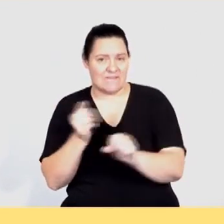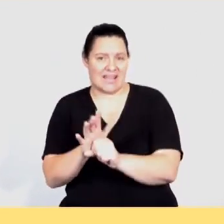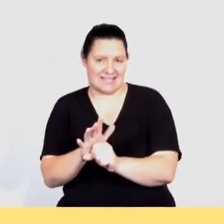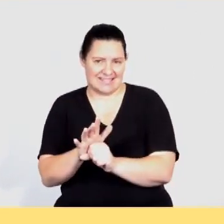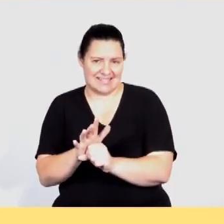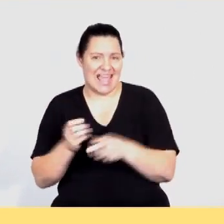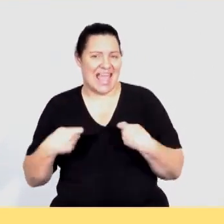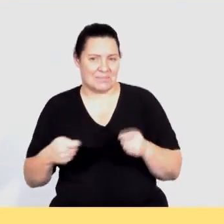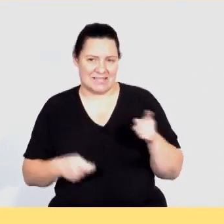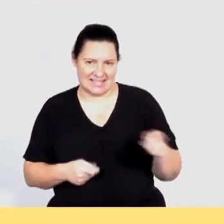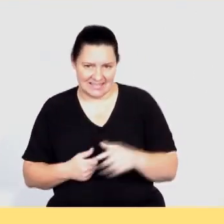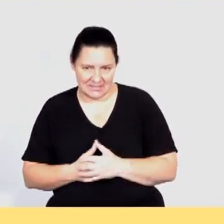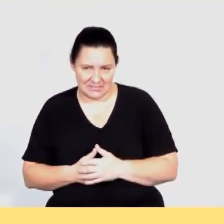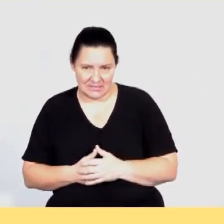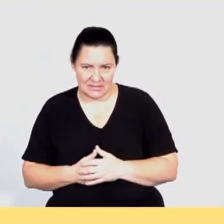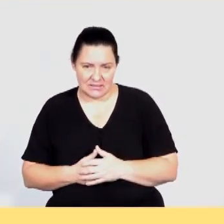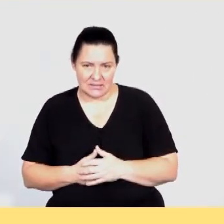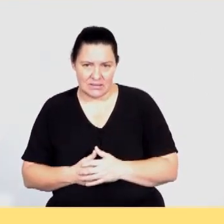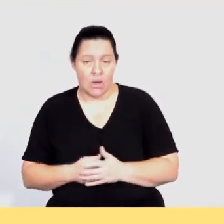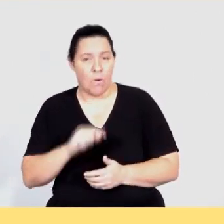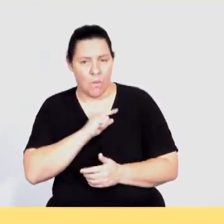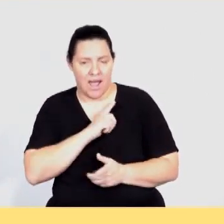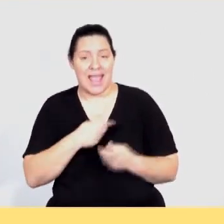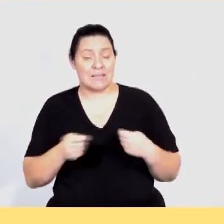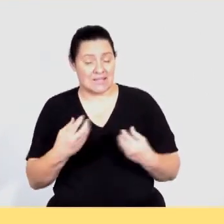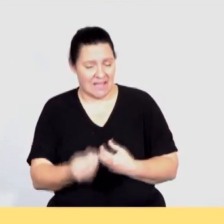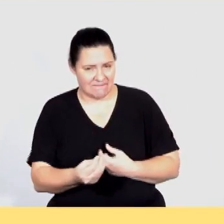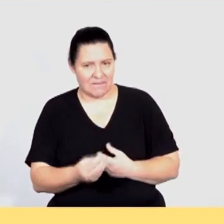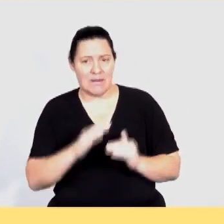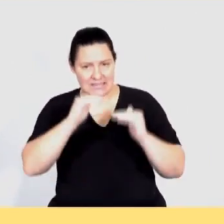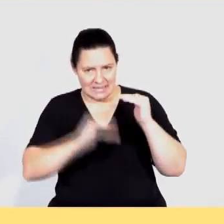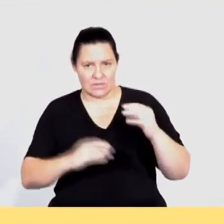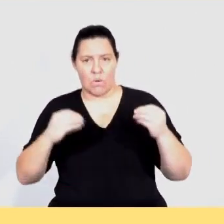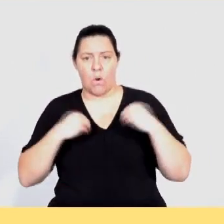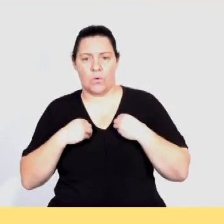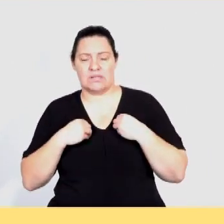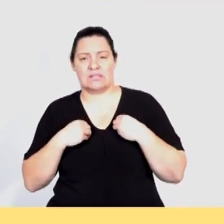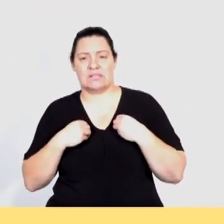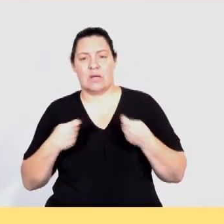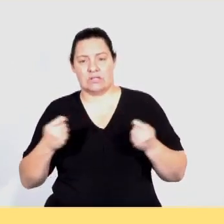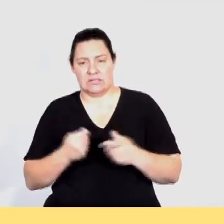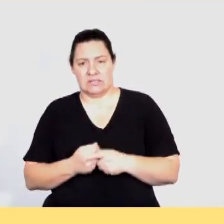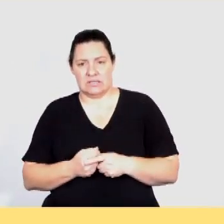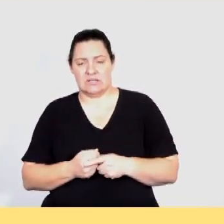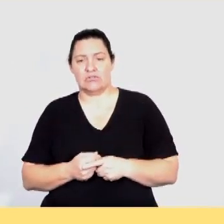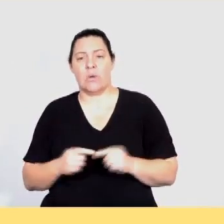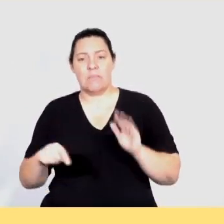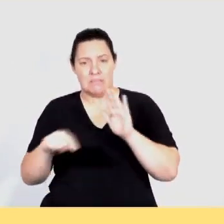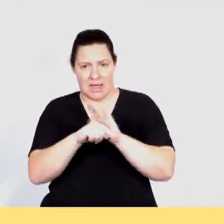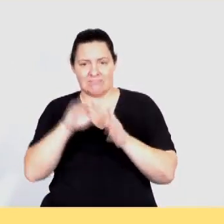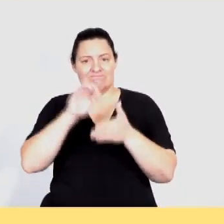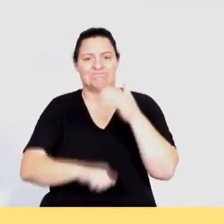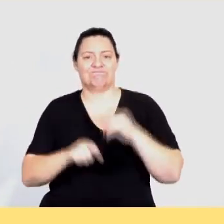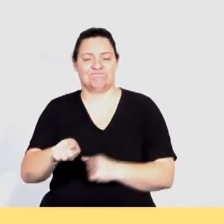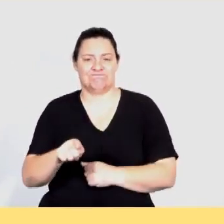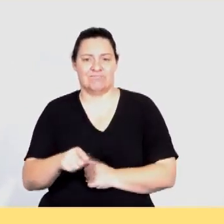owner's equity. Owner's equity, when we have an expense, it decreases owner's equity. An expense